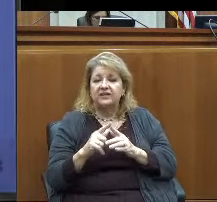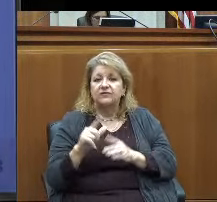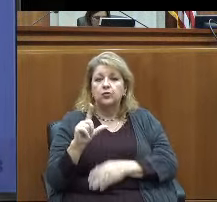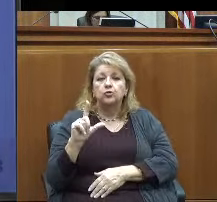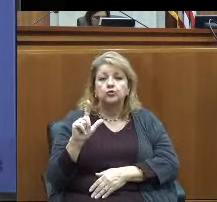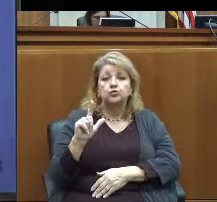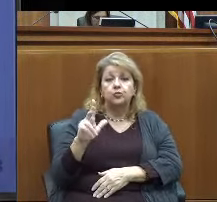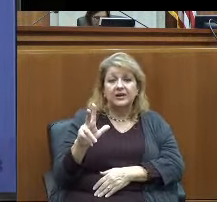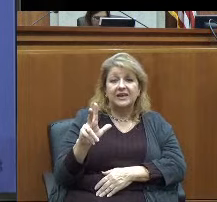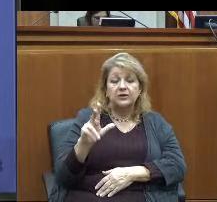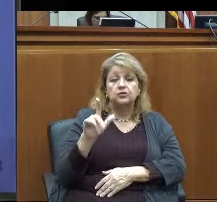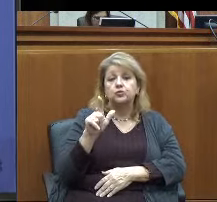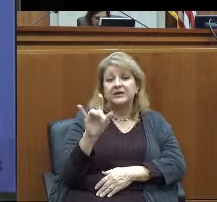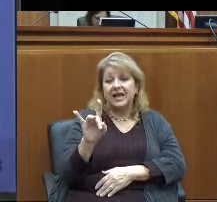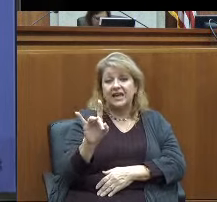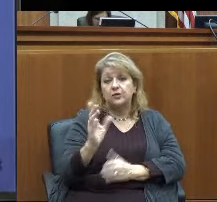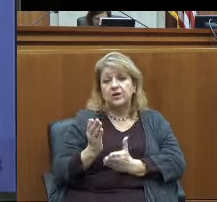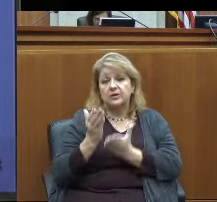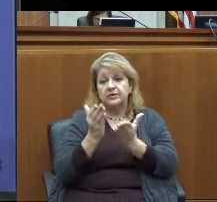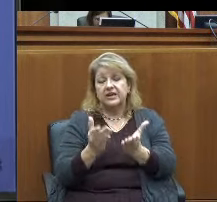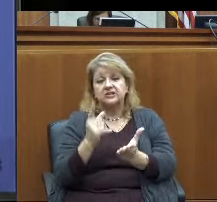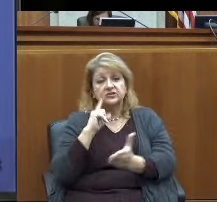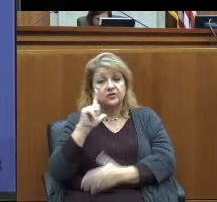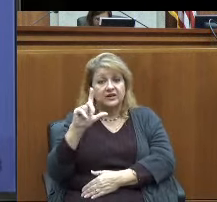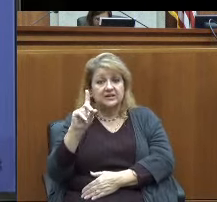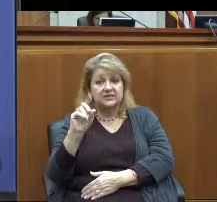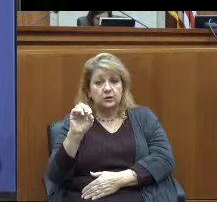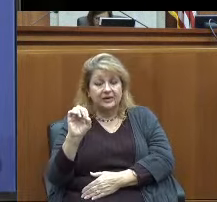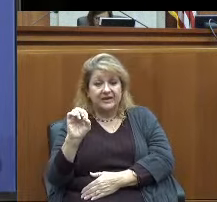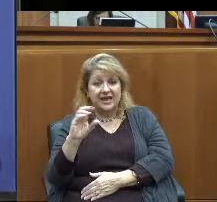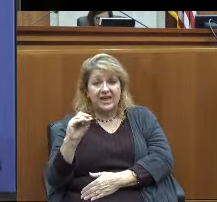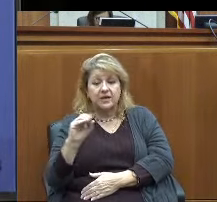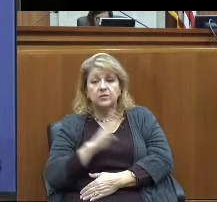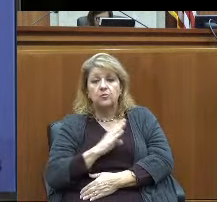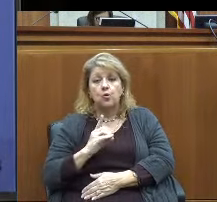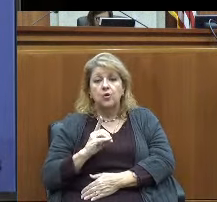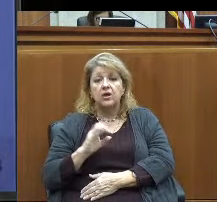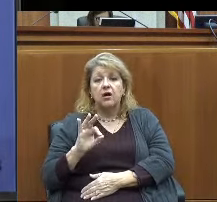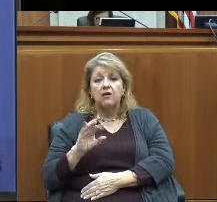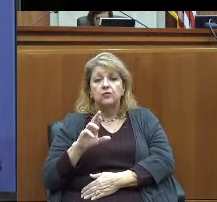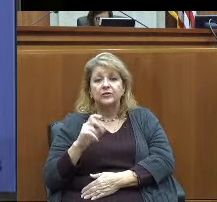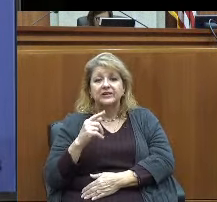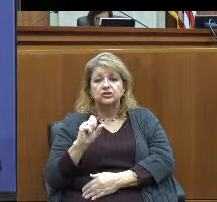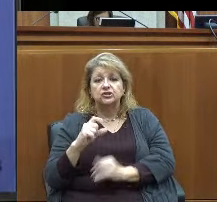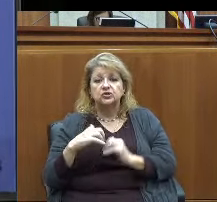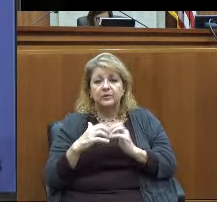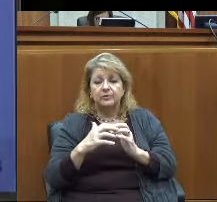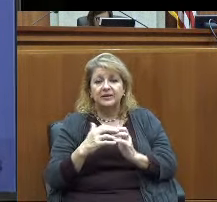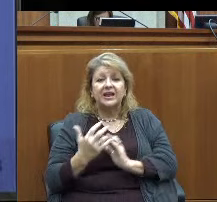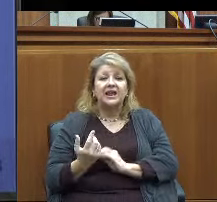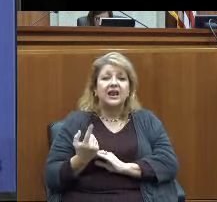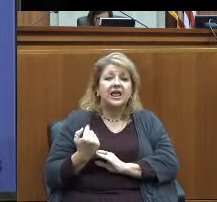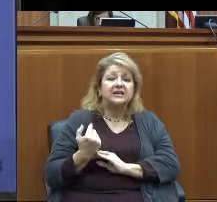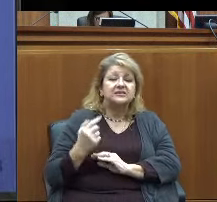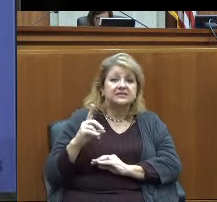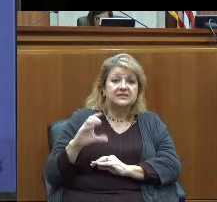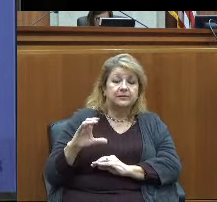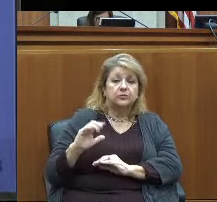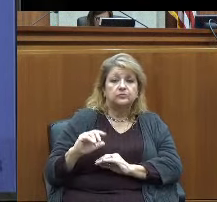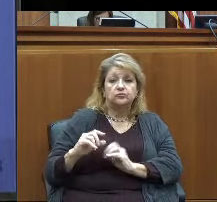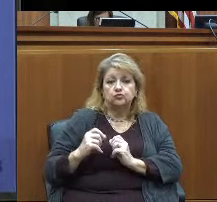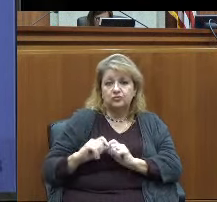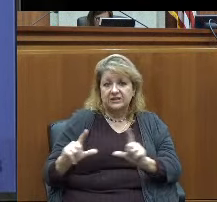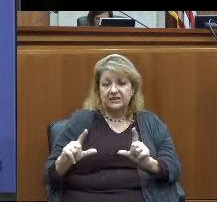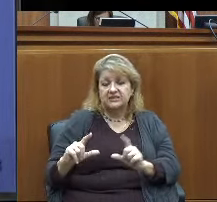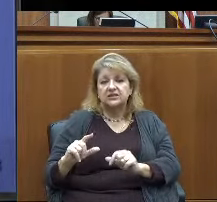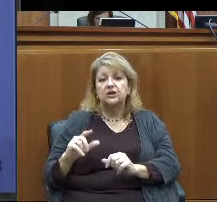28 recommendations for both LDOE and Board of Regents to implement. Last December, we released our preliminary